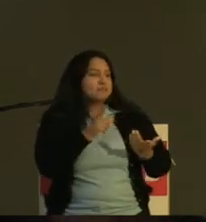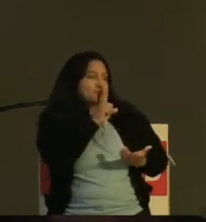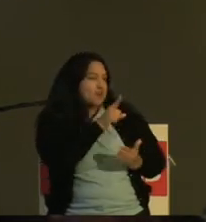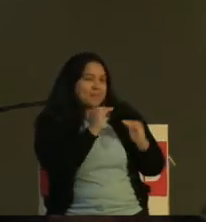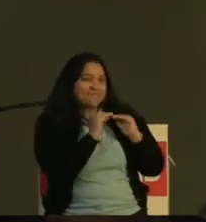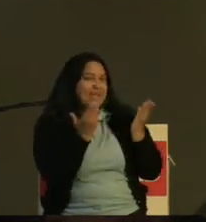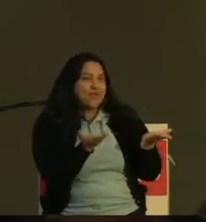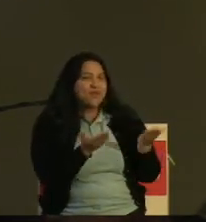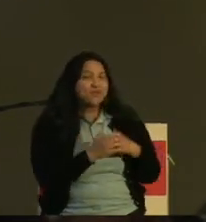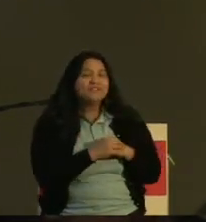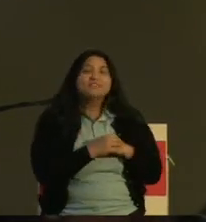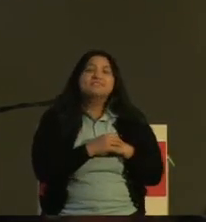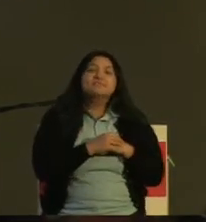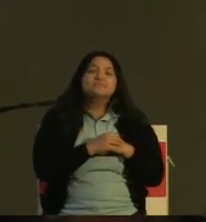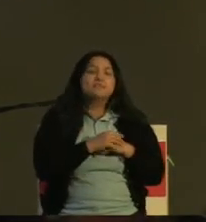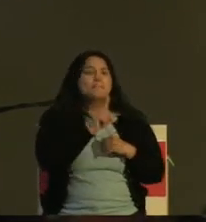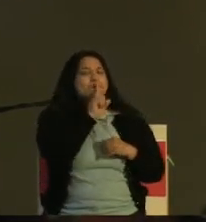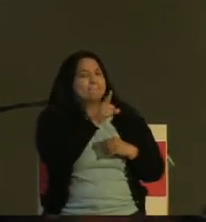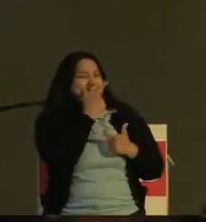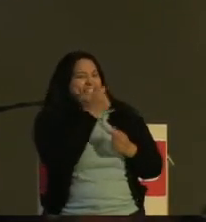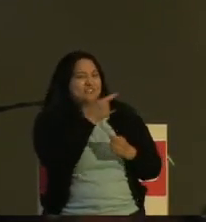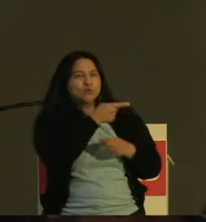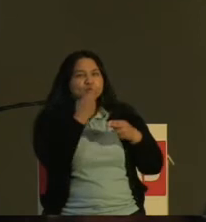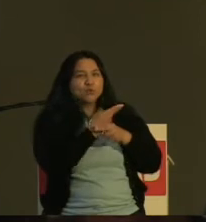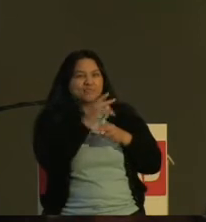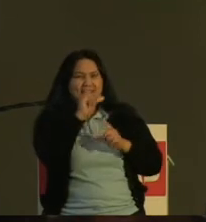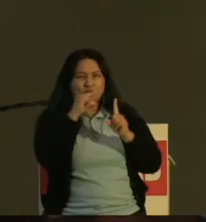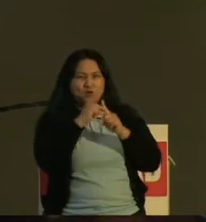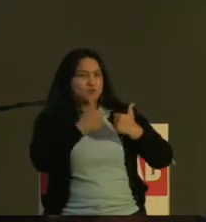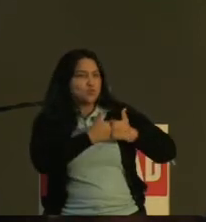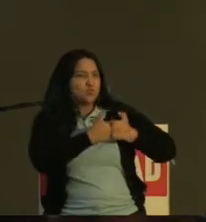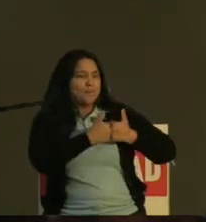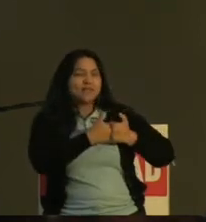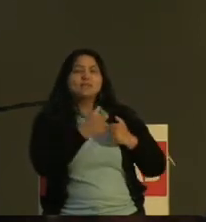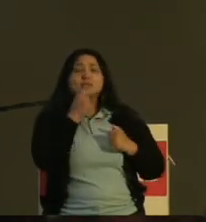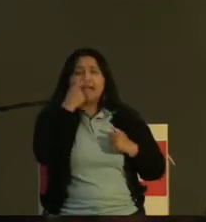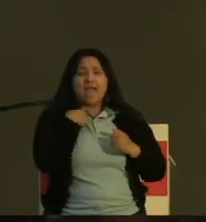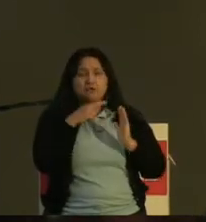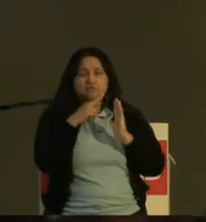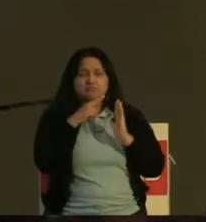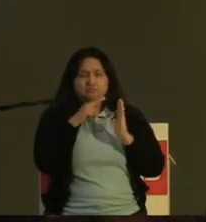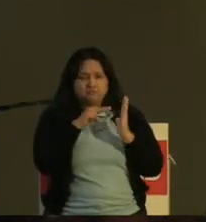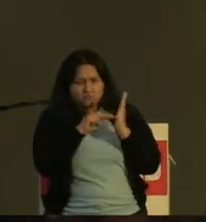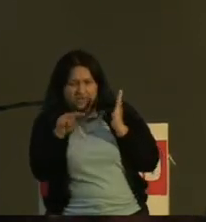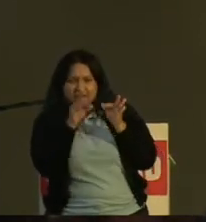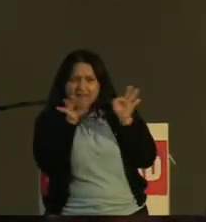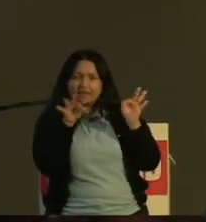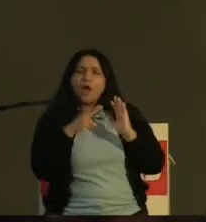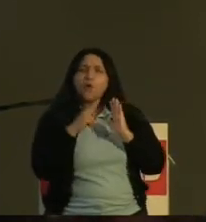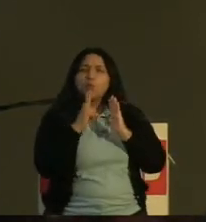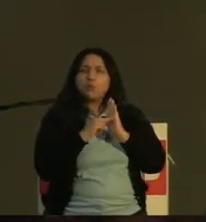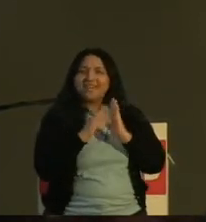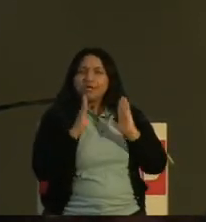do it. But it's interesting you use the word romantic, because when I read reader, comma, I immediately heard overtones